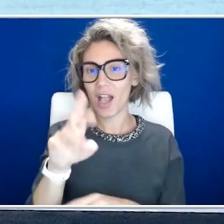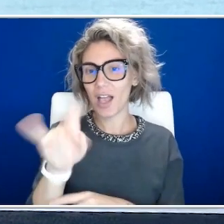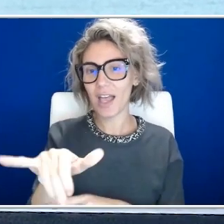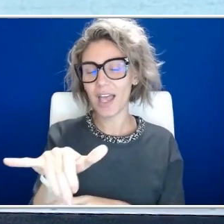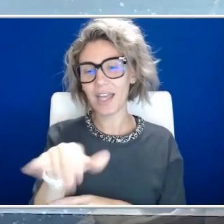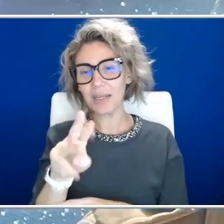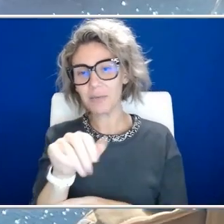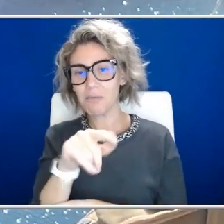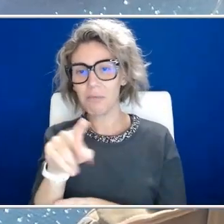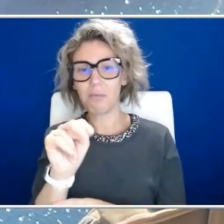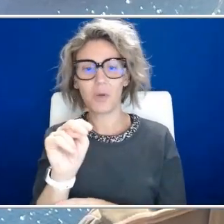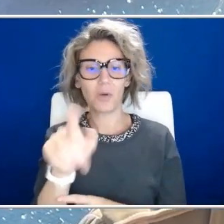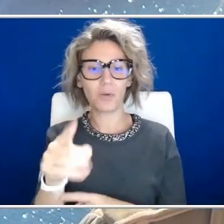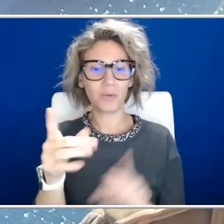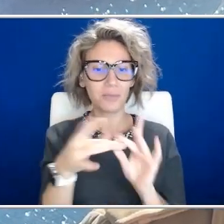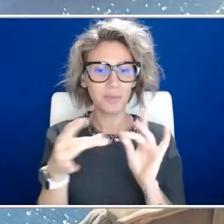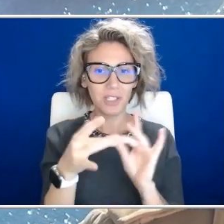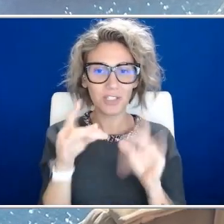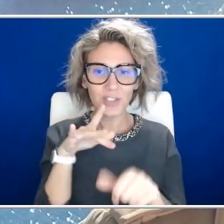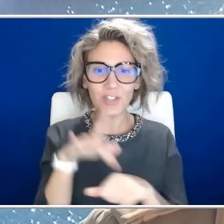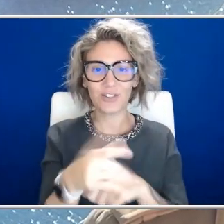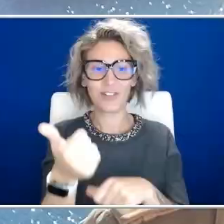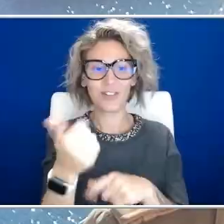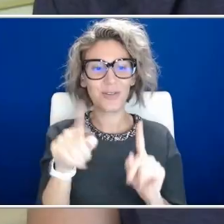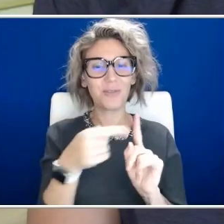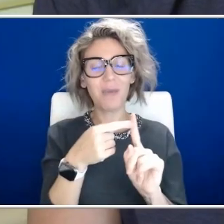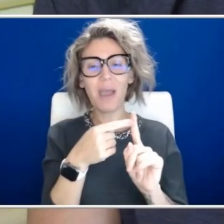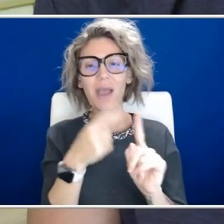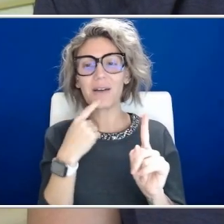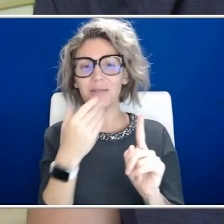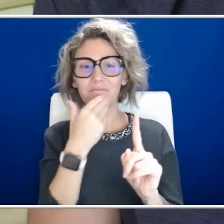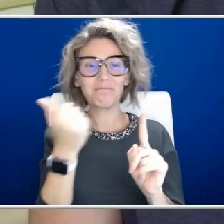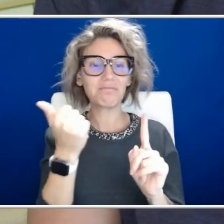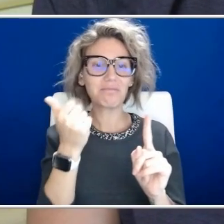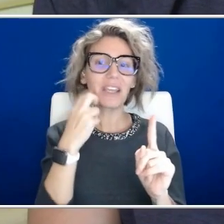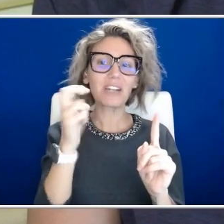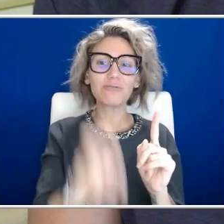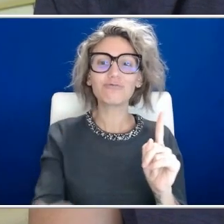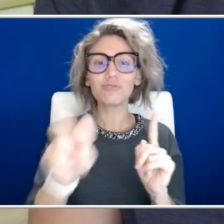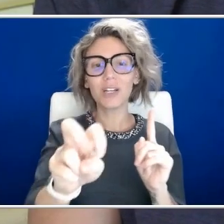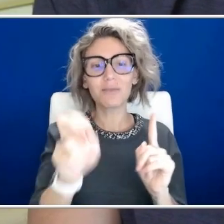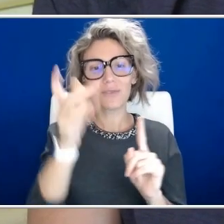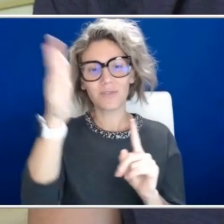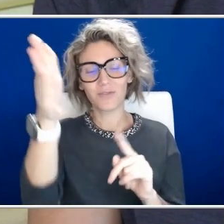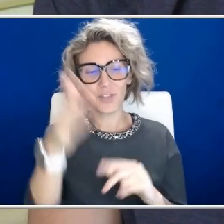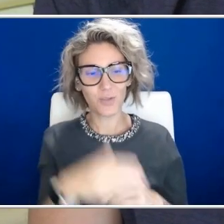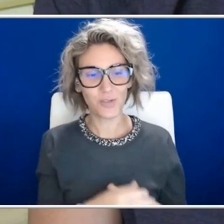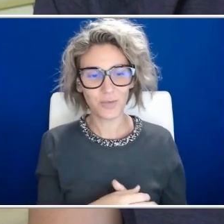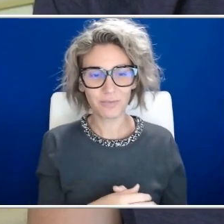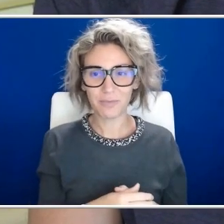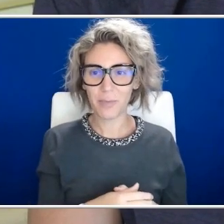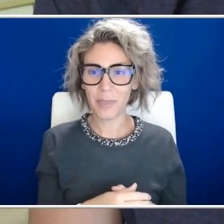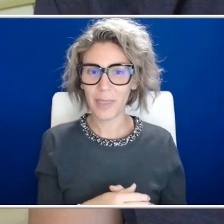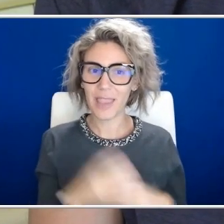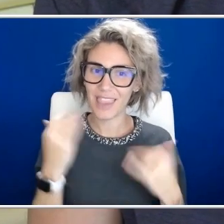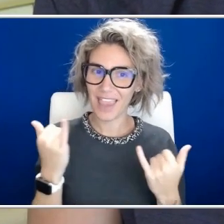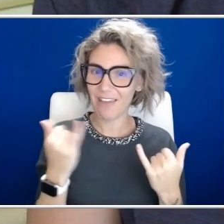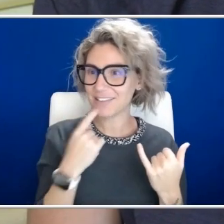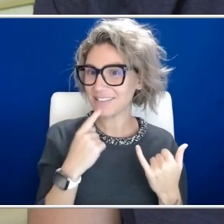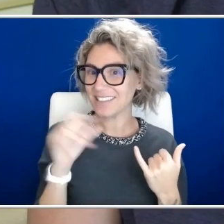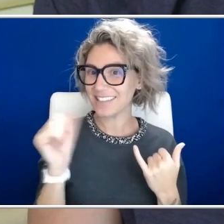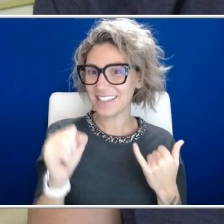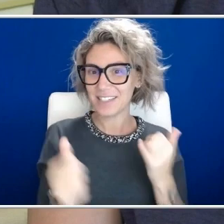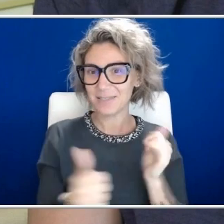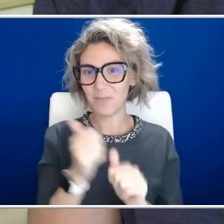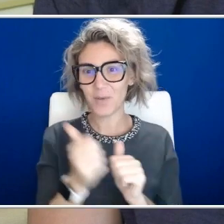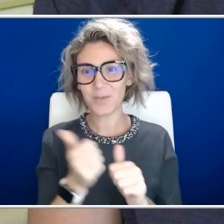kind of better future trips in the future. Now it's just saying yes to most things, and